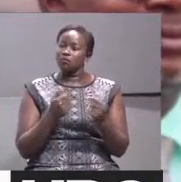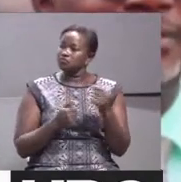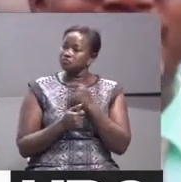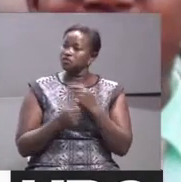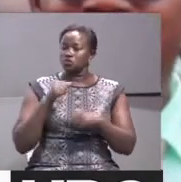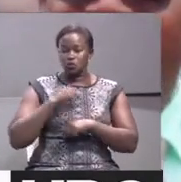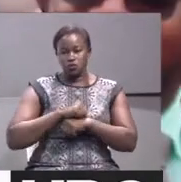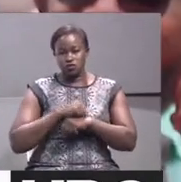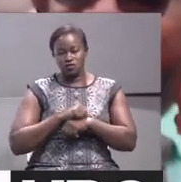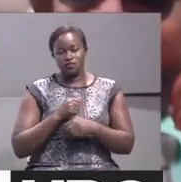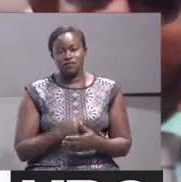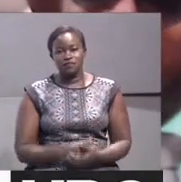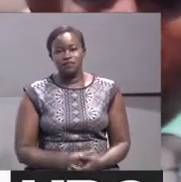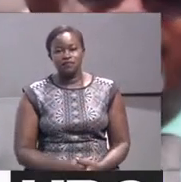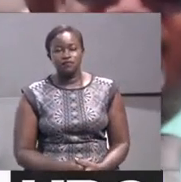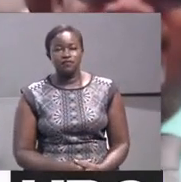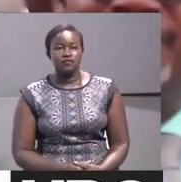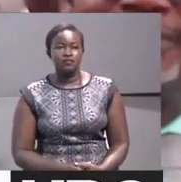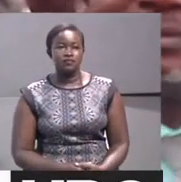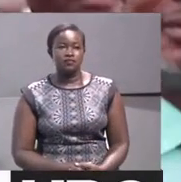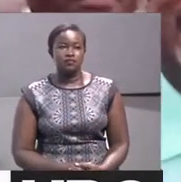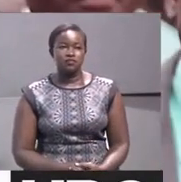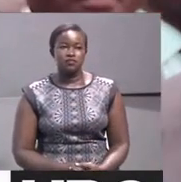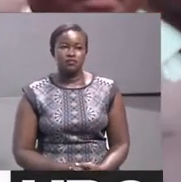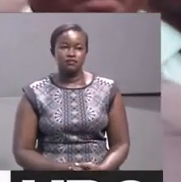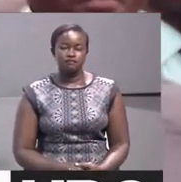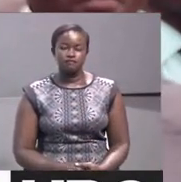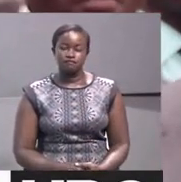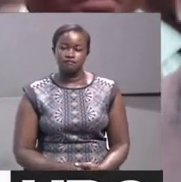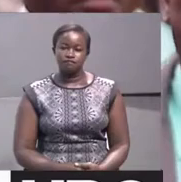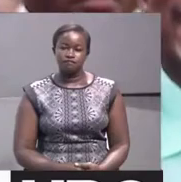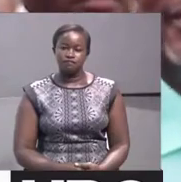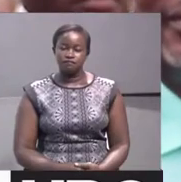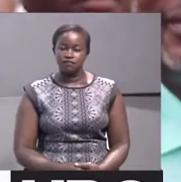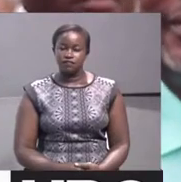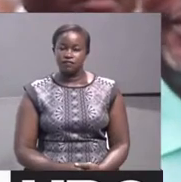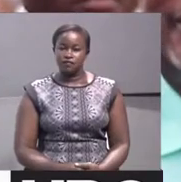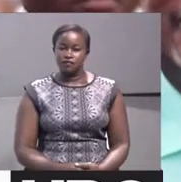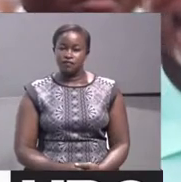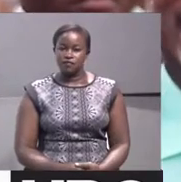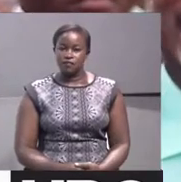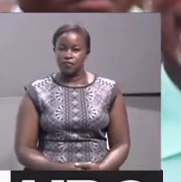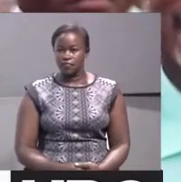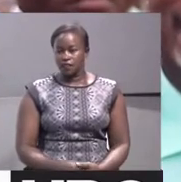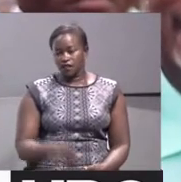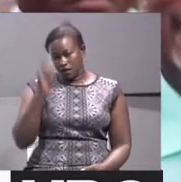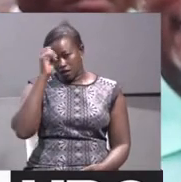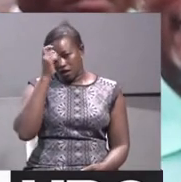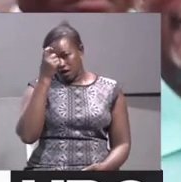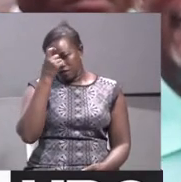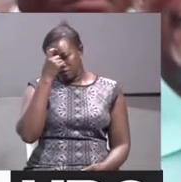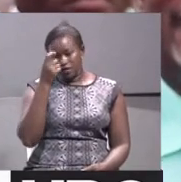of the things we have done recently, the government is drumming up